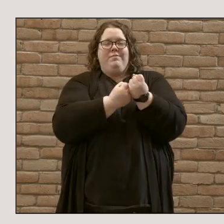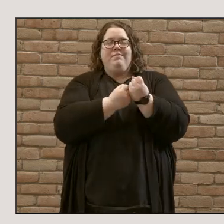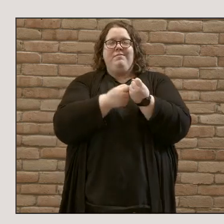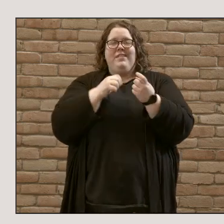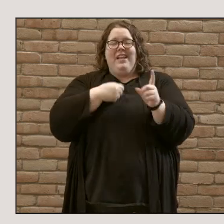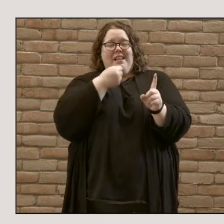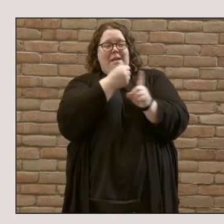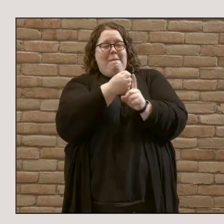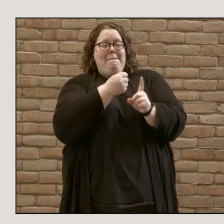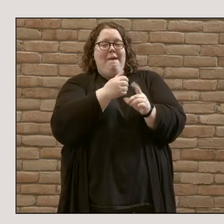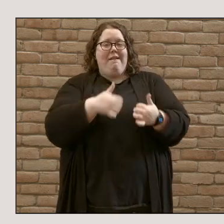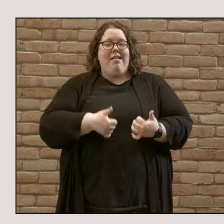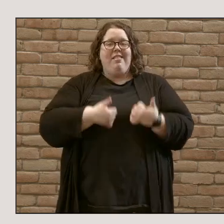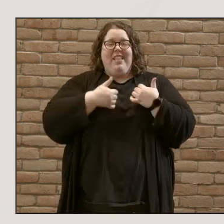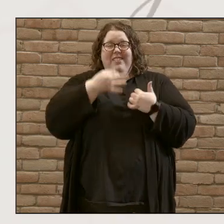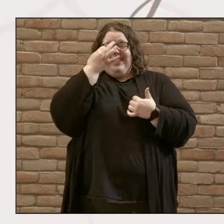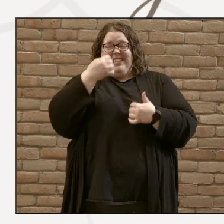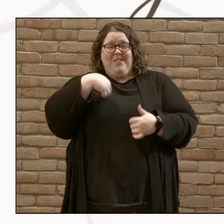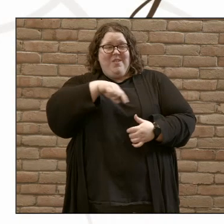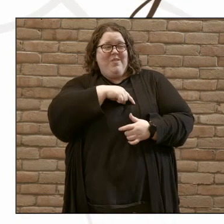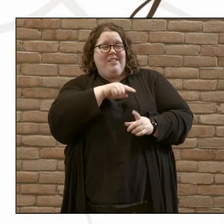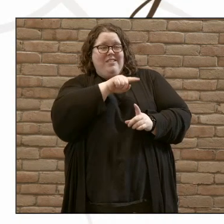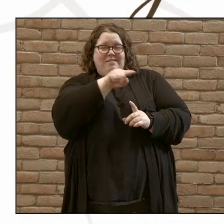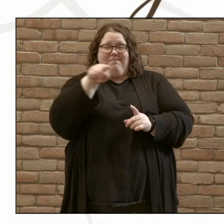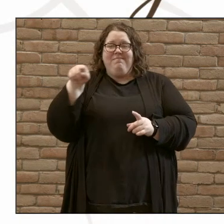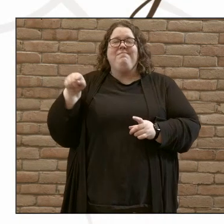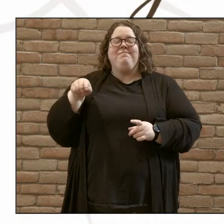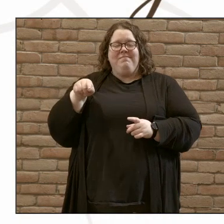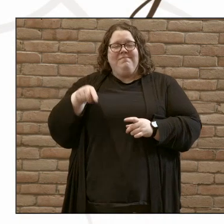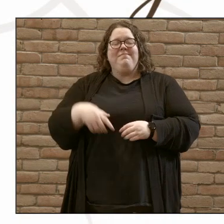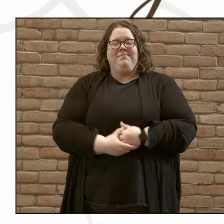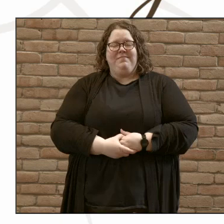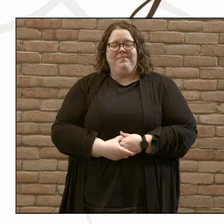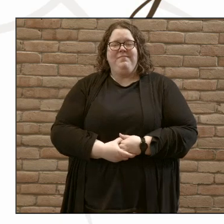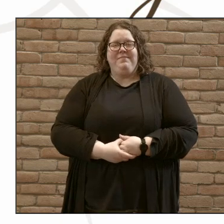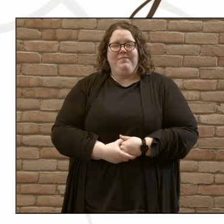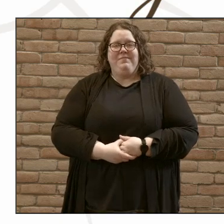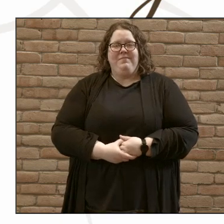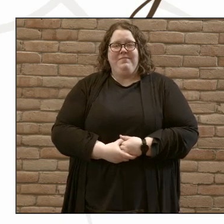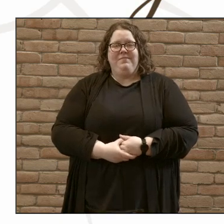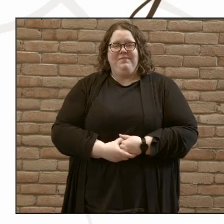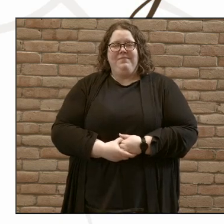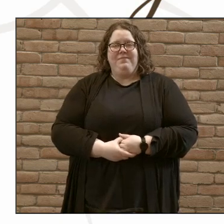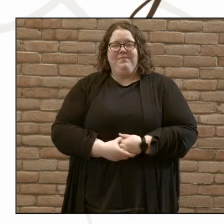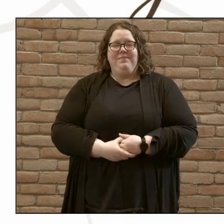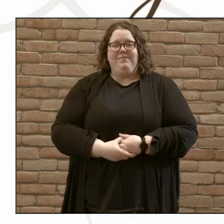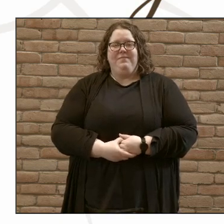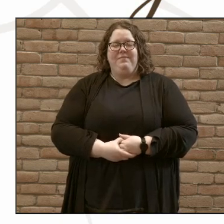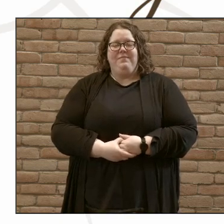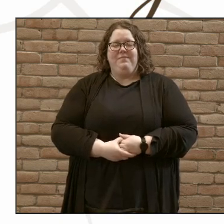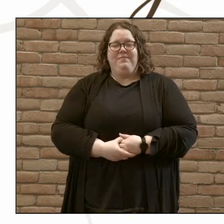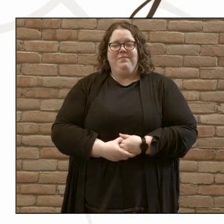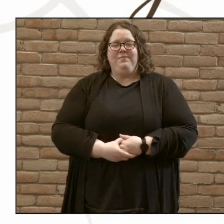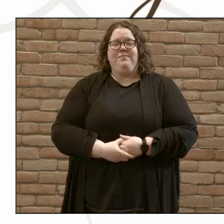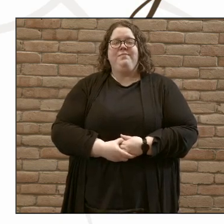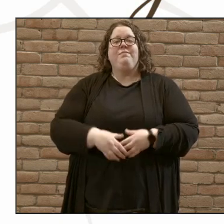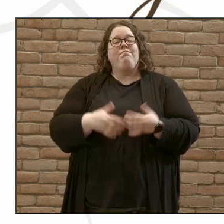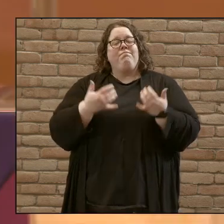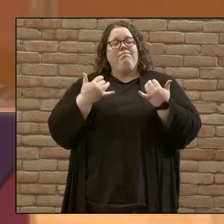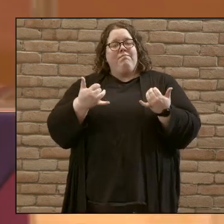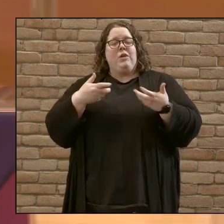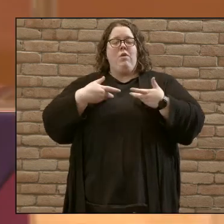here in our very own community. At this time, we're going to have the opportunity to again receive our